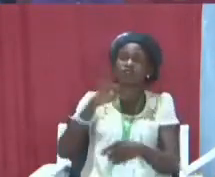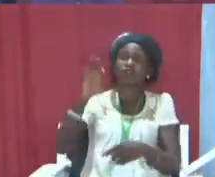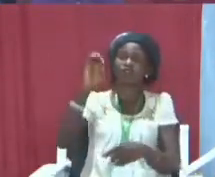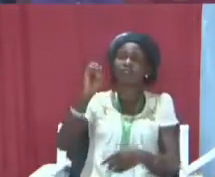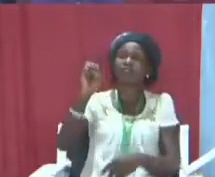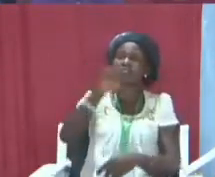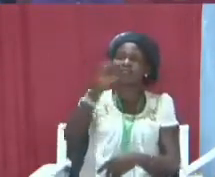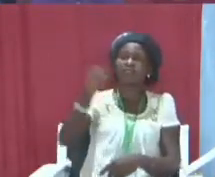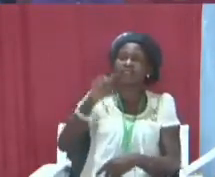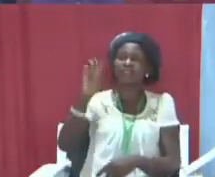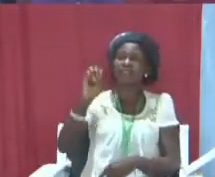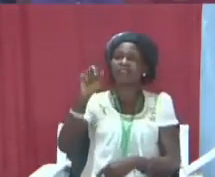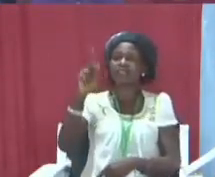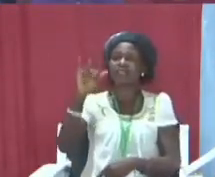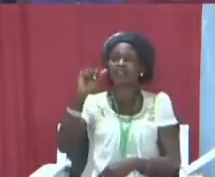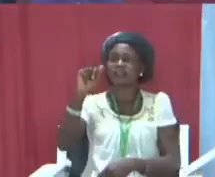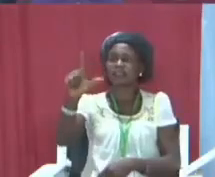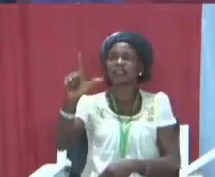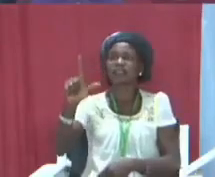Hezekiah.